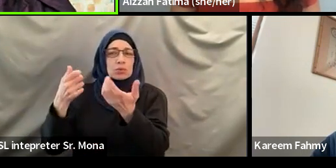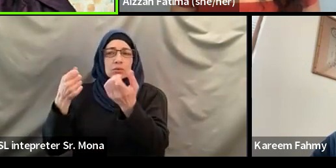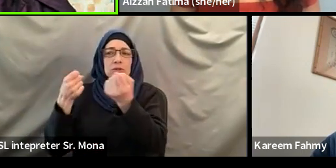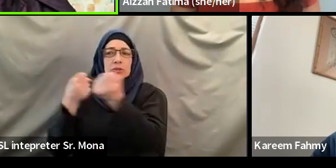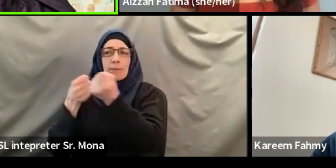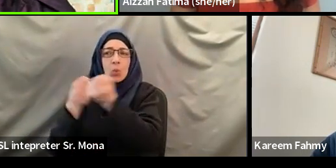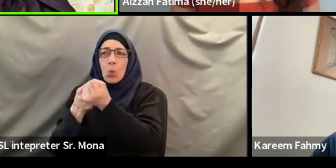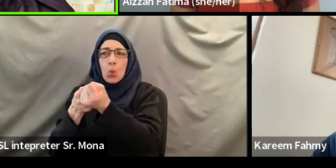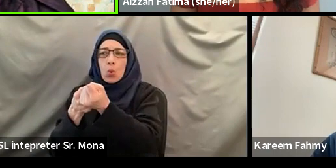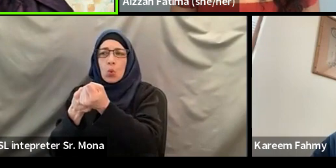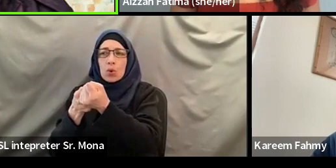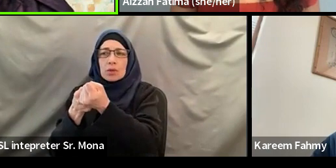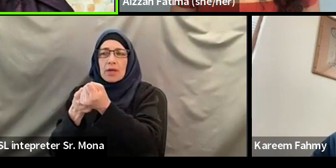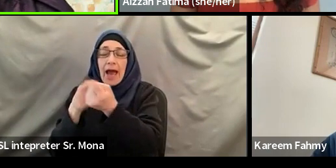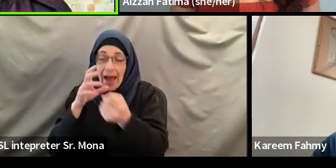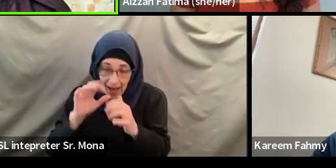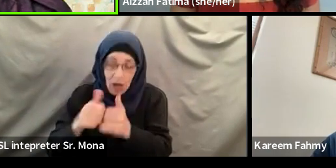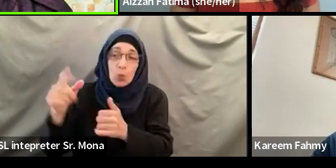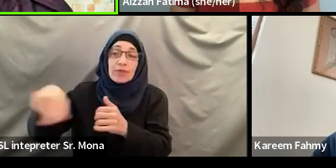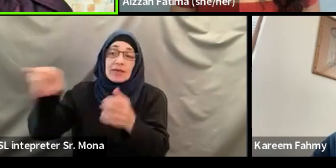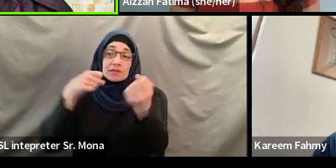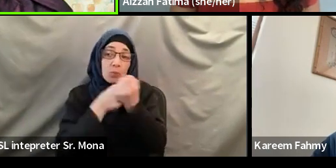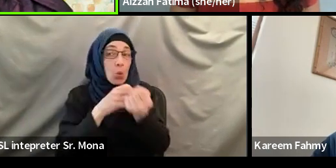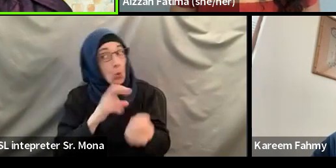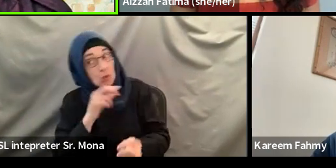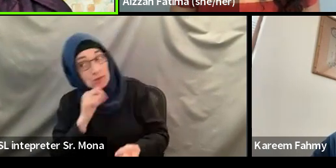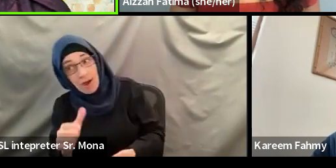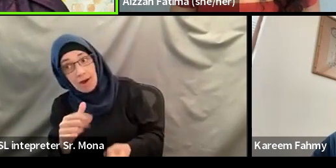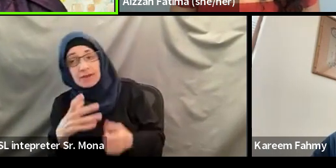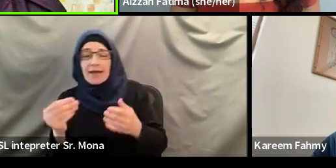you not, and what are areas for improvement there?